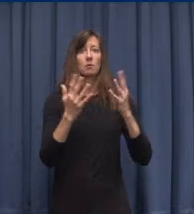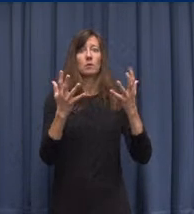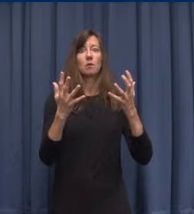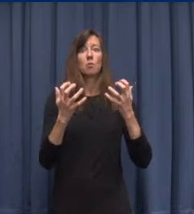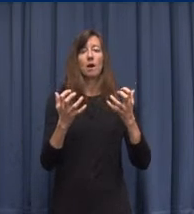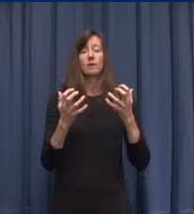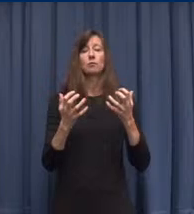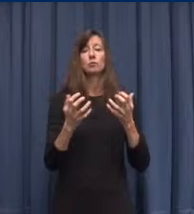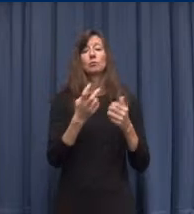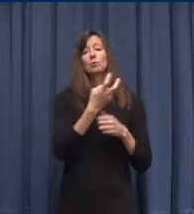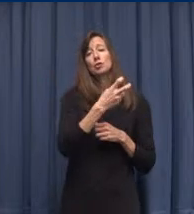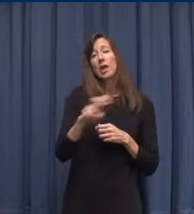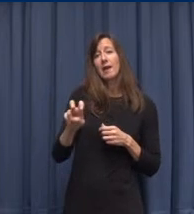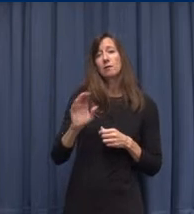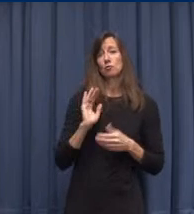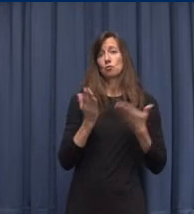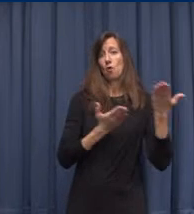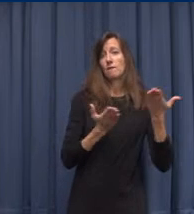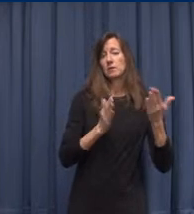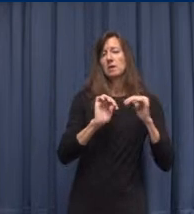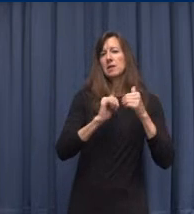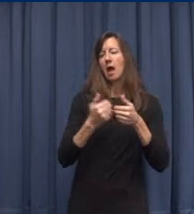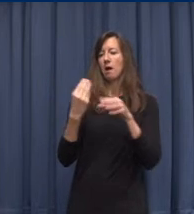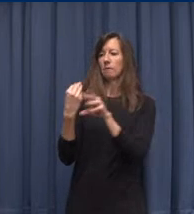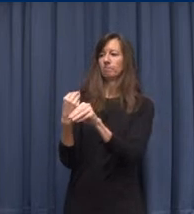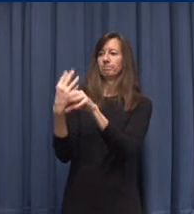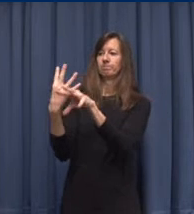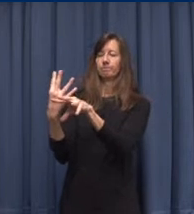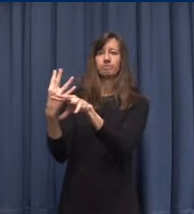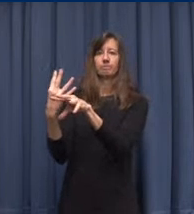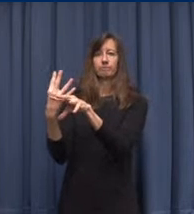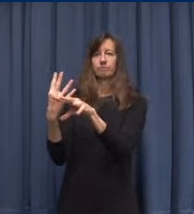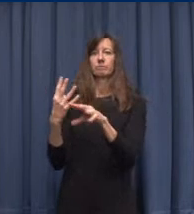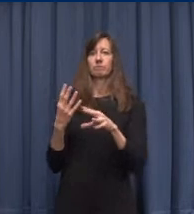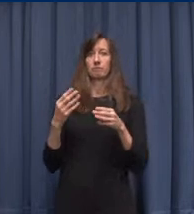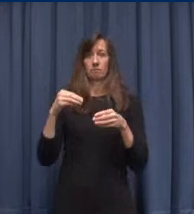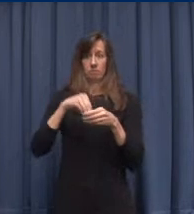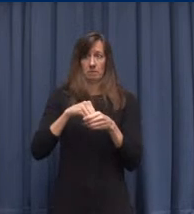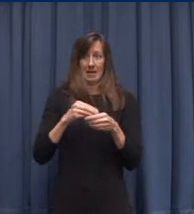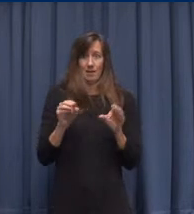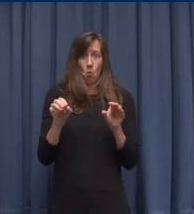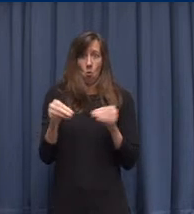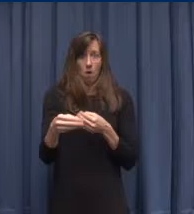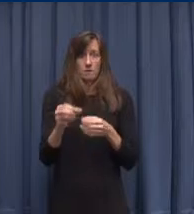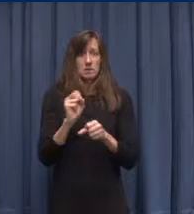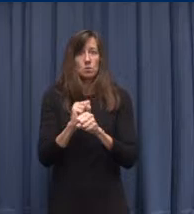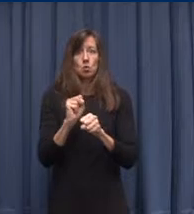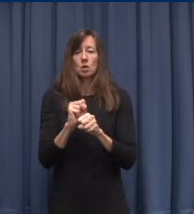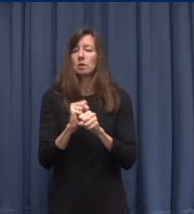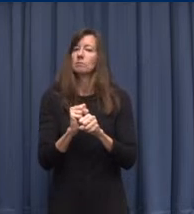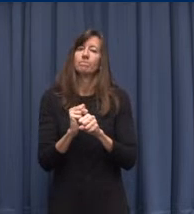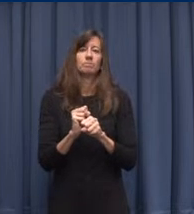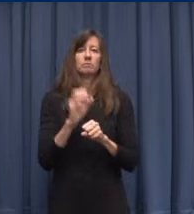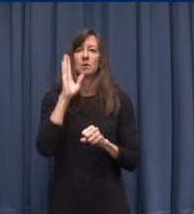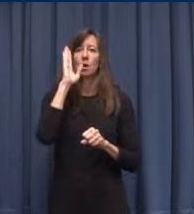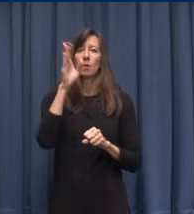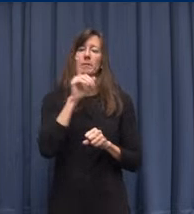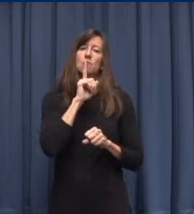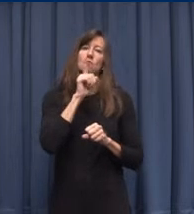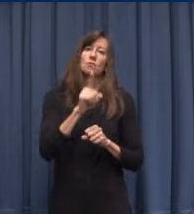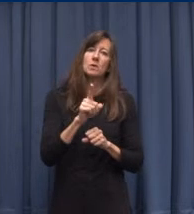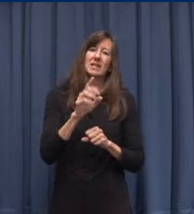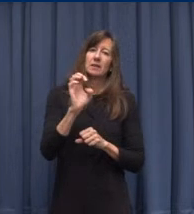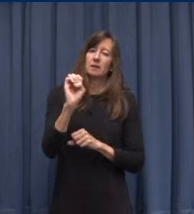to remote work. The in-person workforce will be limited very tightly to essential staff only, plus a